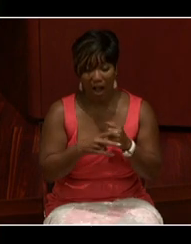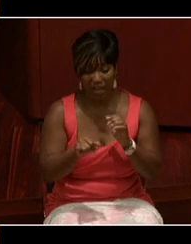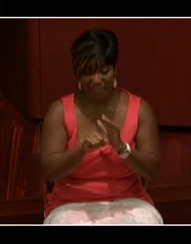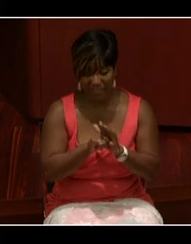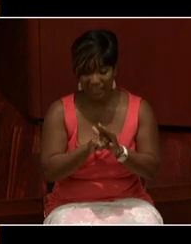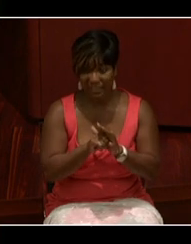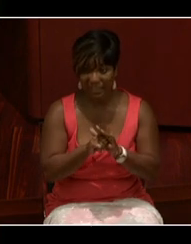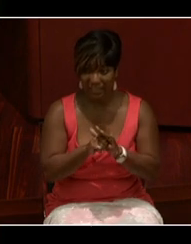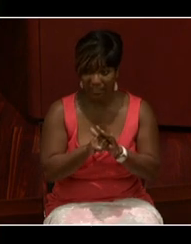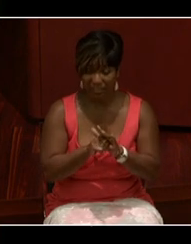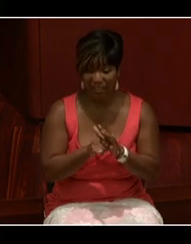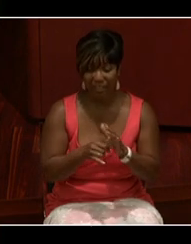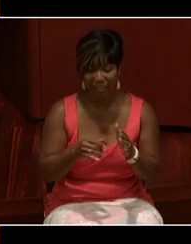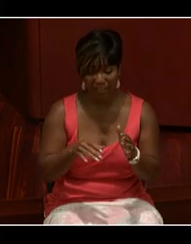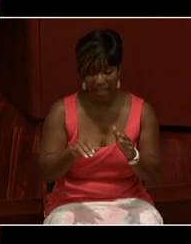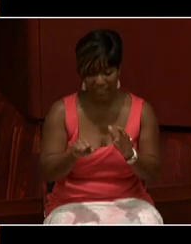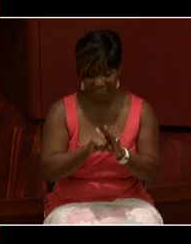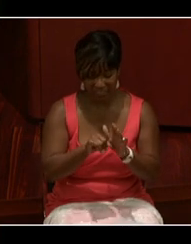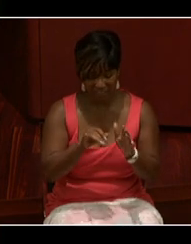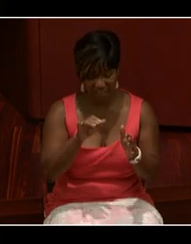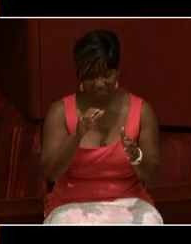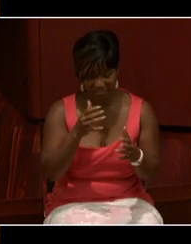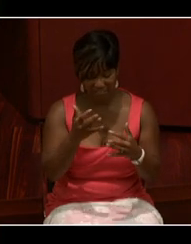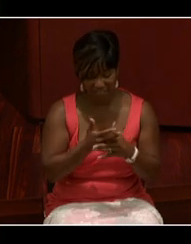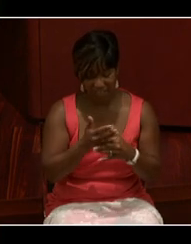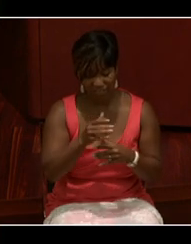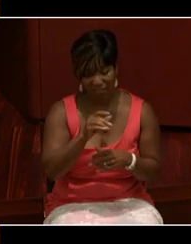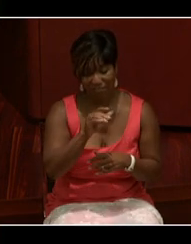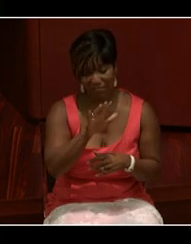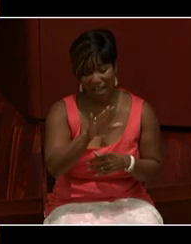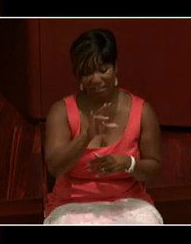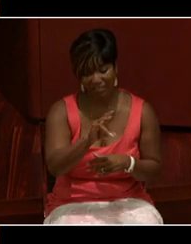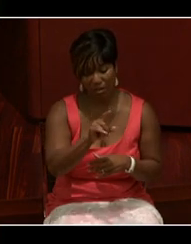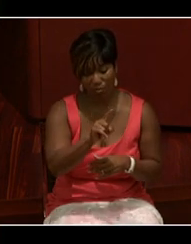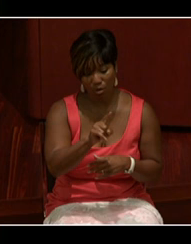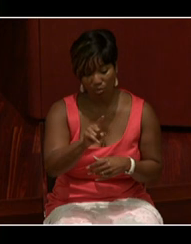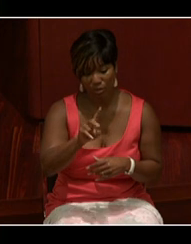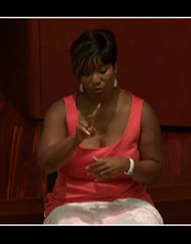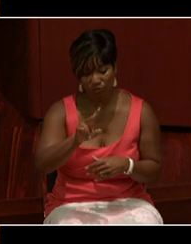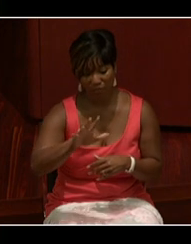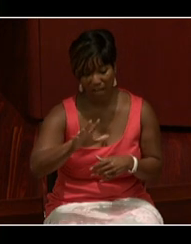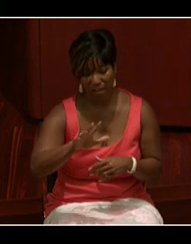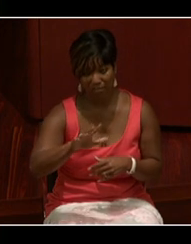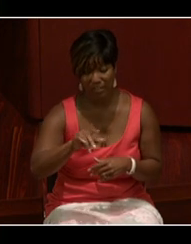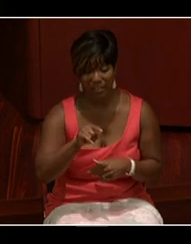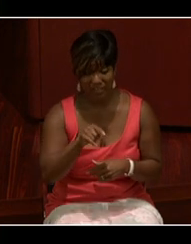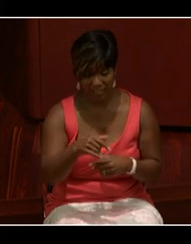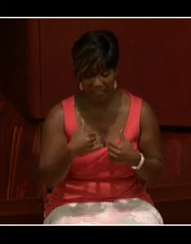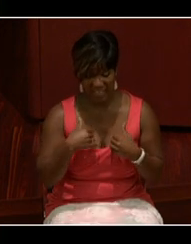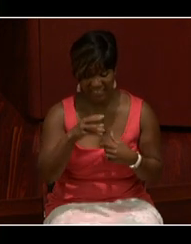files is 571125. This series presently contains